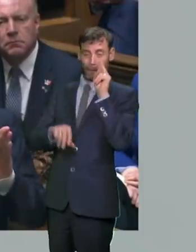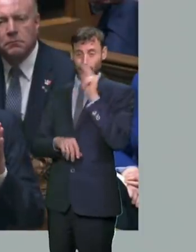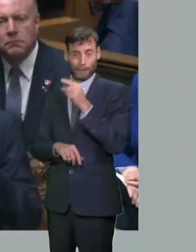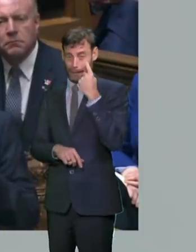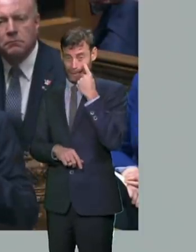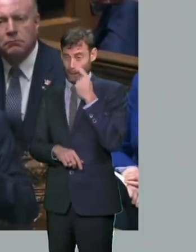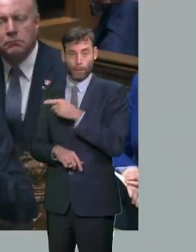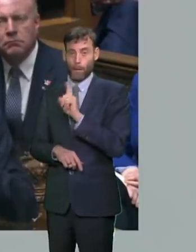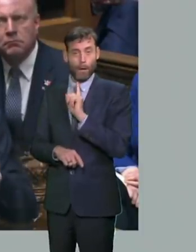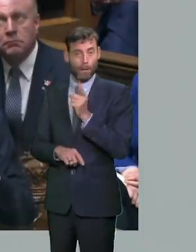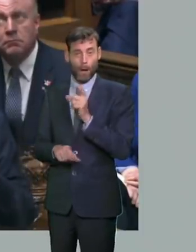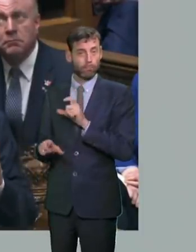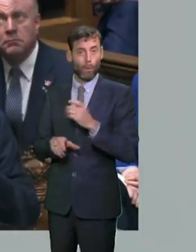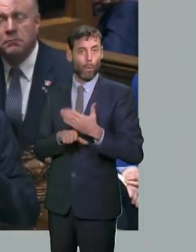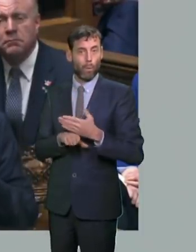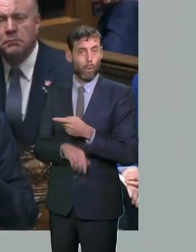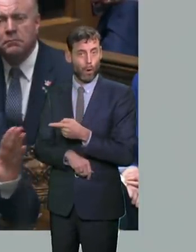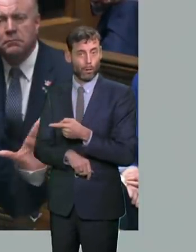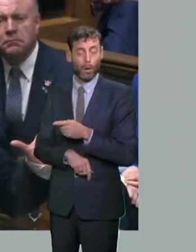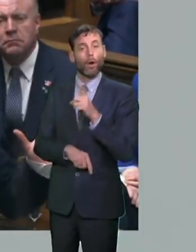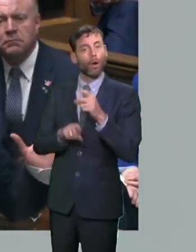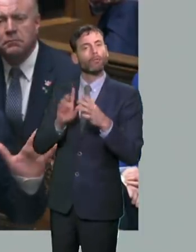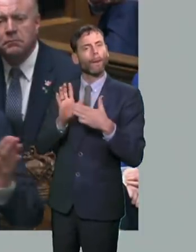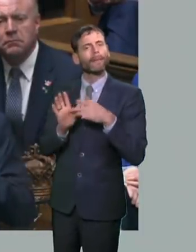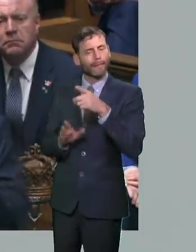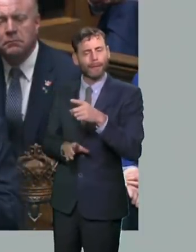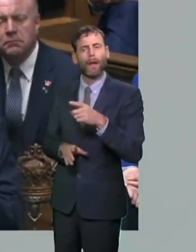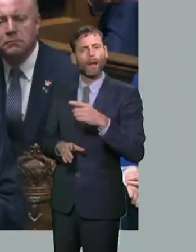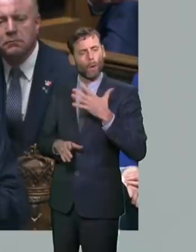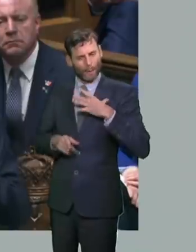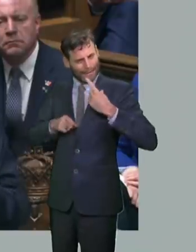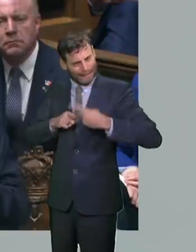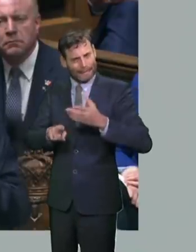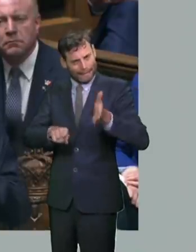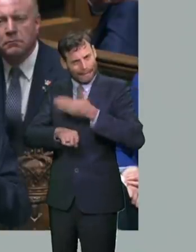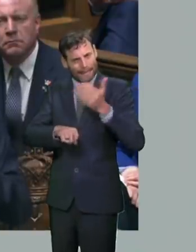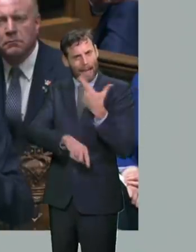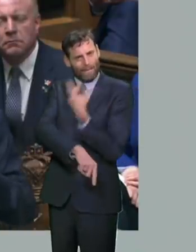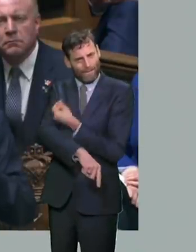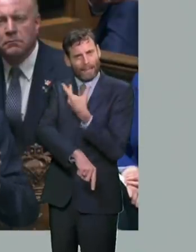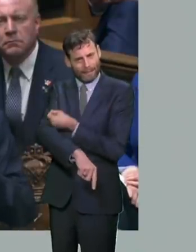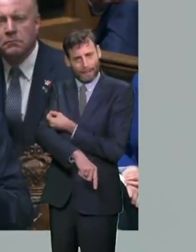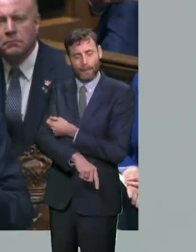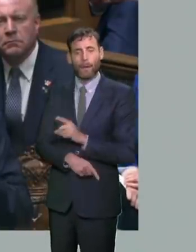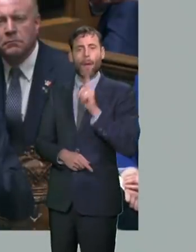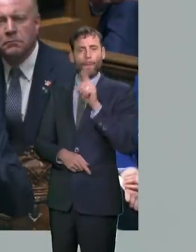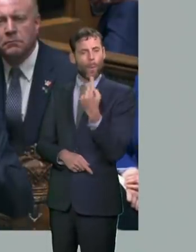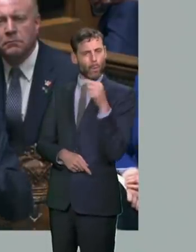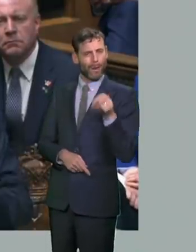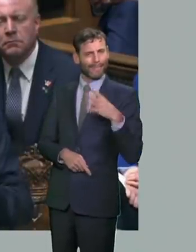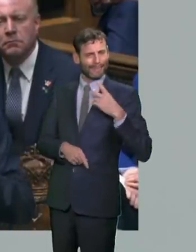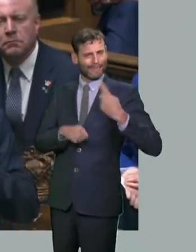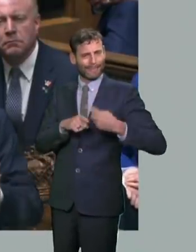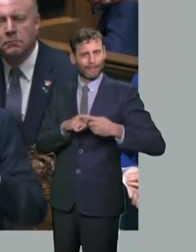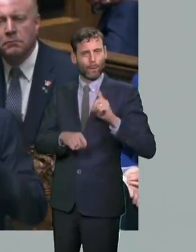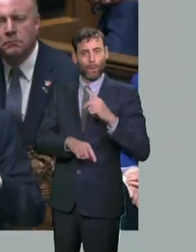can't work. The Prime Minister successfully and quite rightly speeded up all the vaccine processes except one, the vaccine damage payment system. But can we